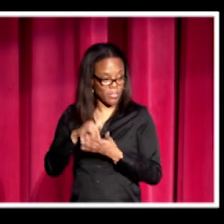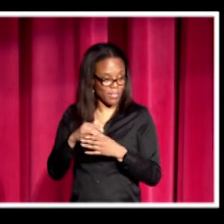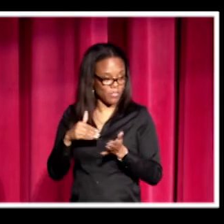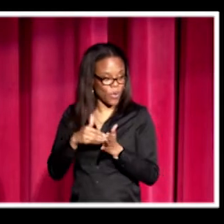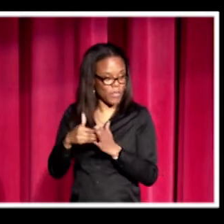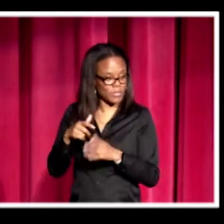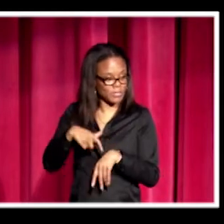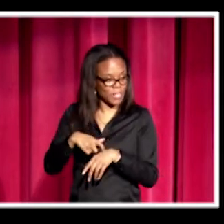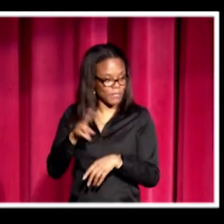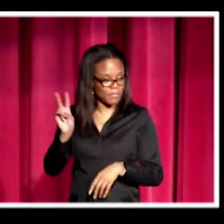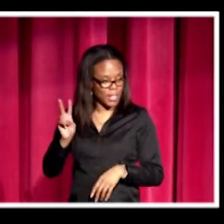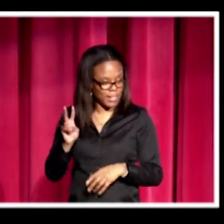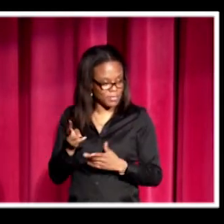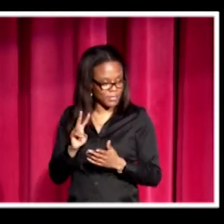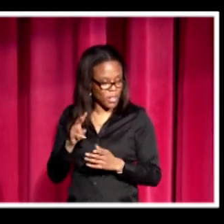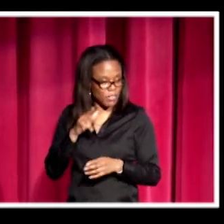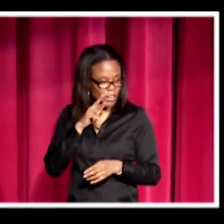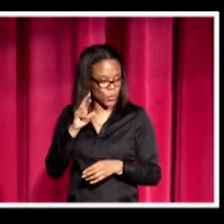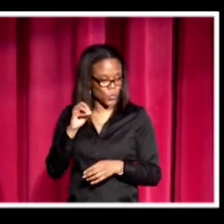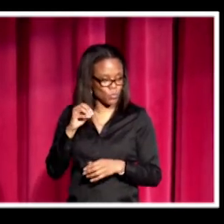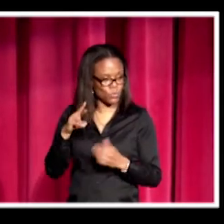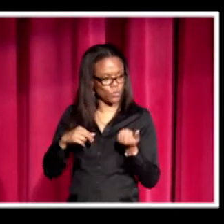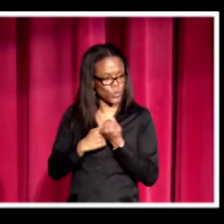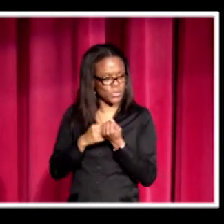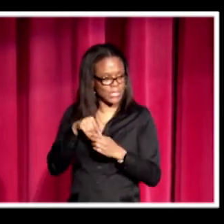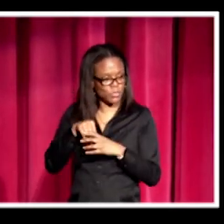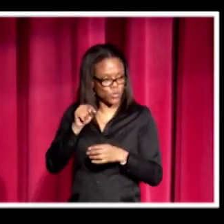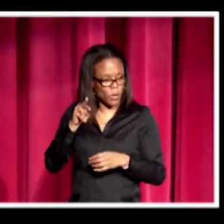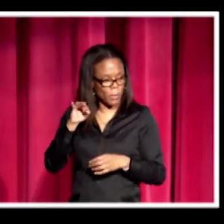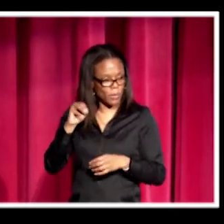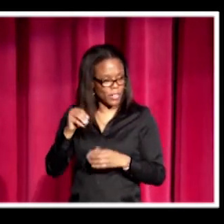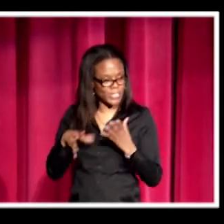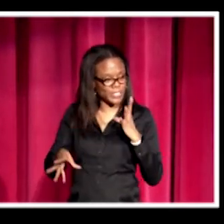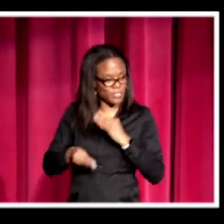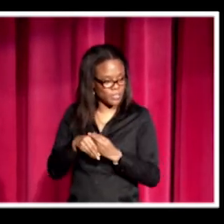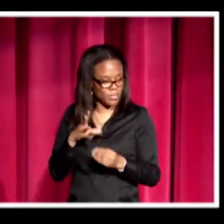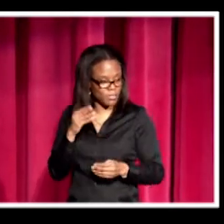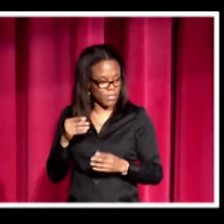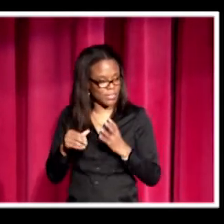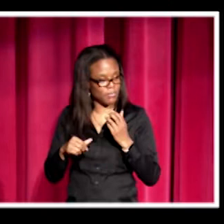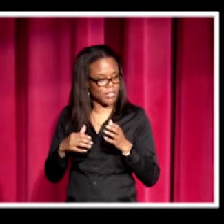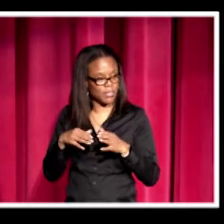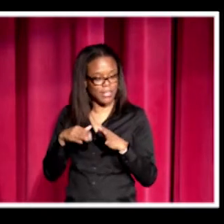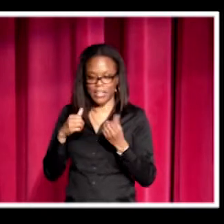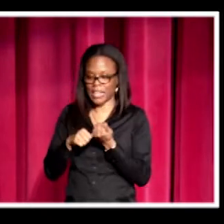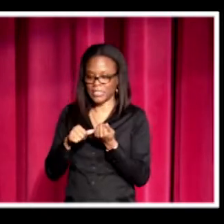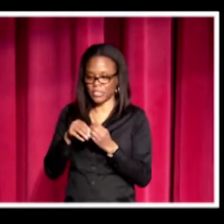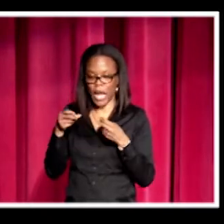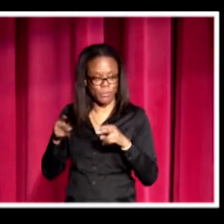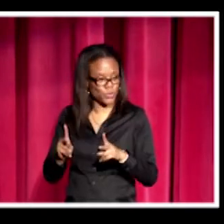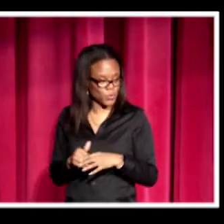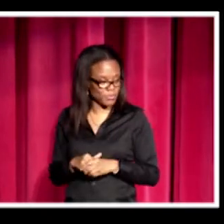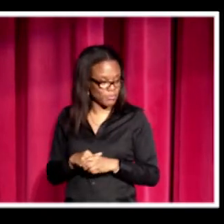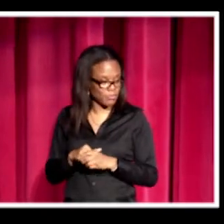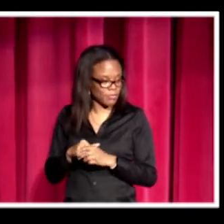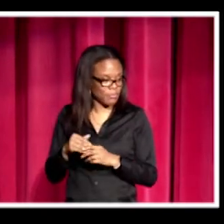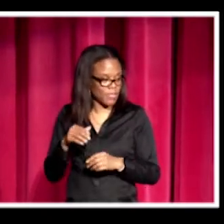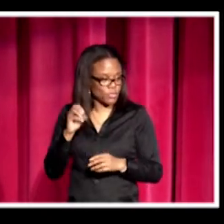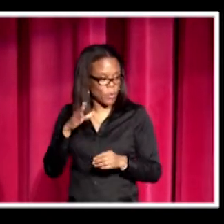has roots in trauma, addiction, and access to opportunity. So my administration